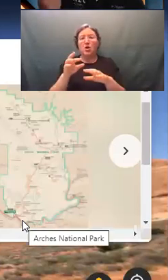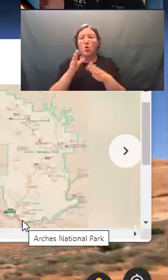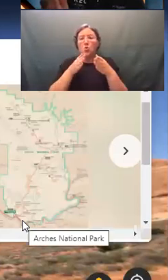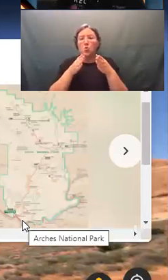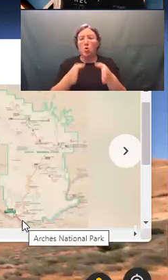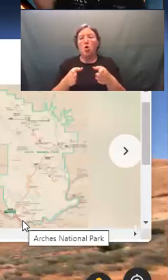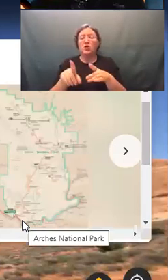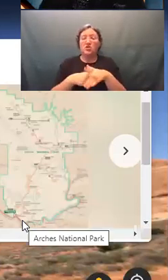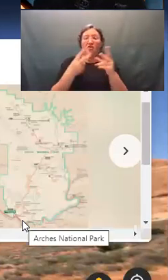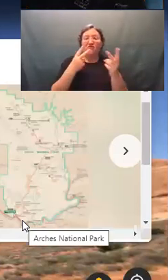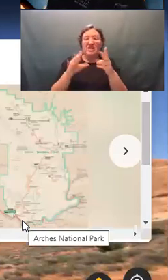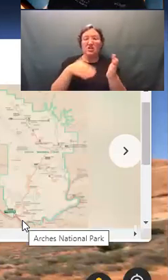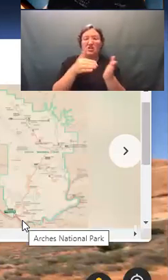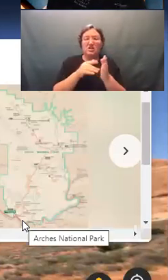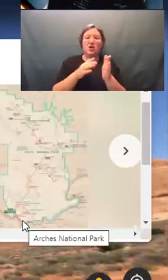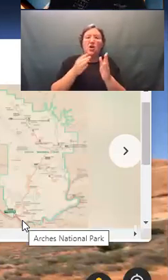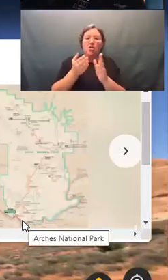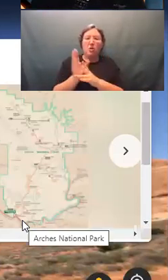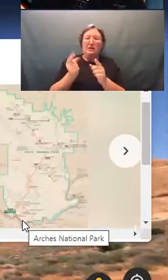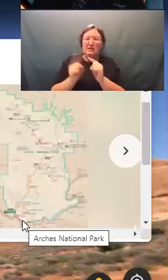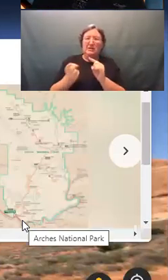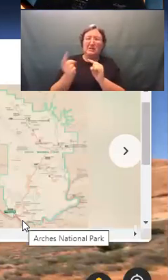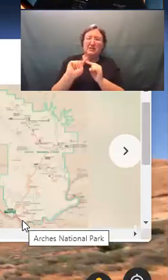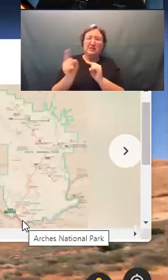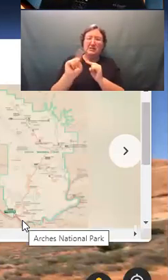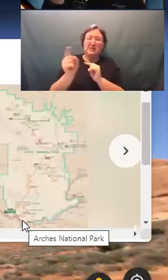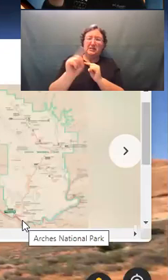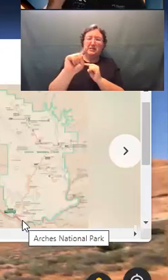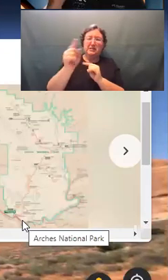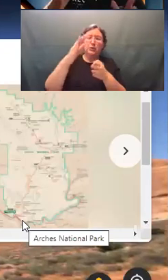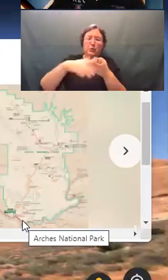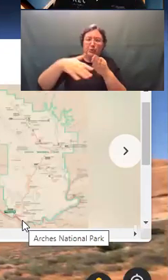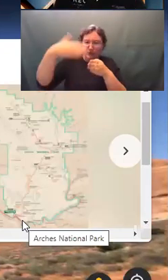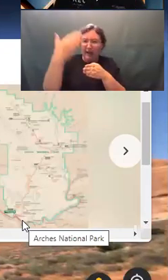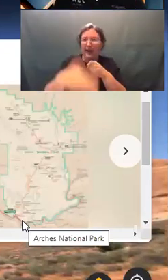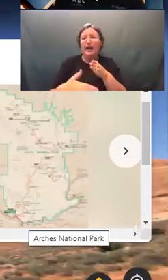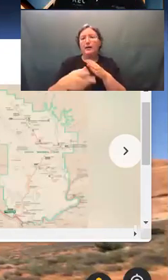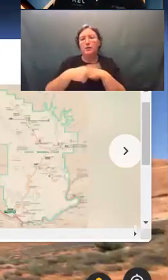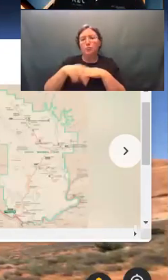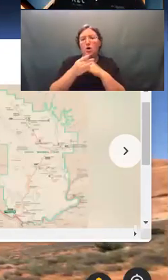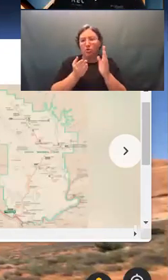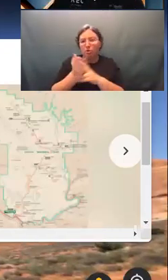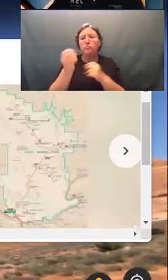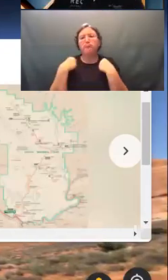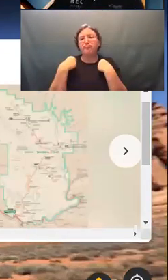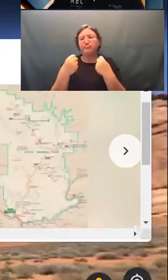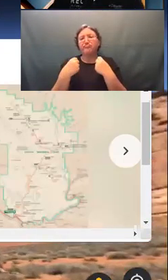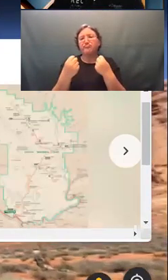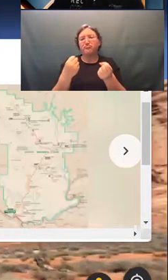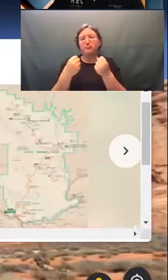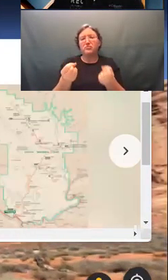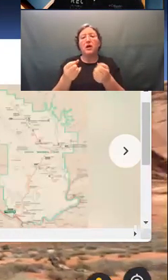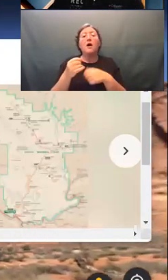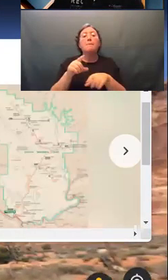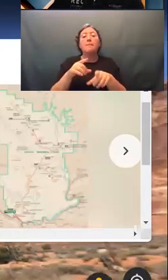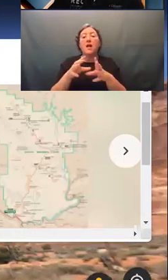from the visitor center and goes almost all the way to the very end of the park boundaries. And there's a ton to see. If you didn't want to